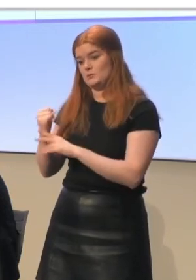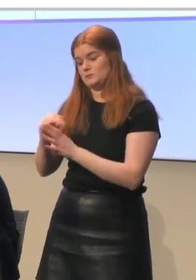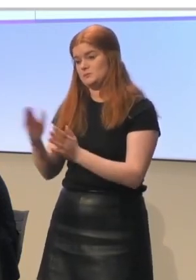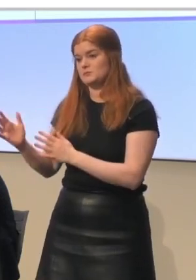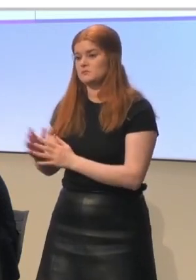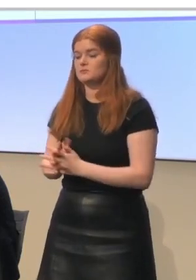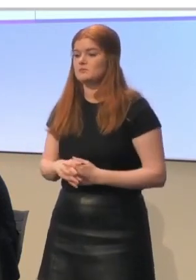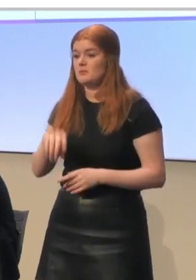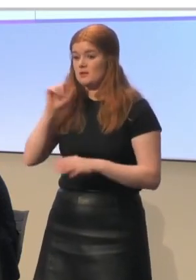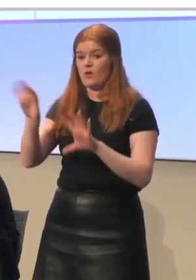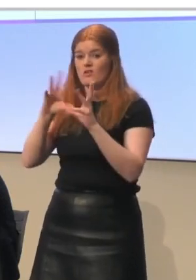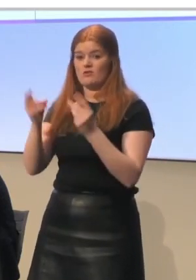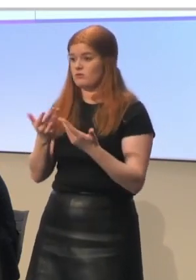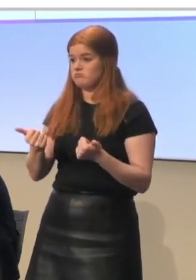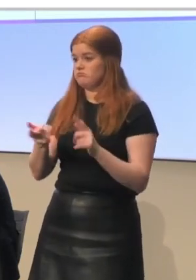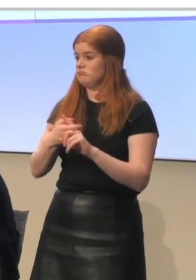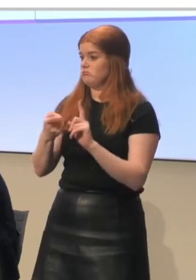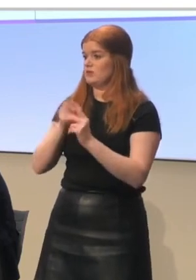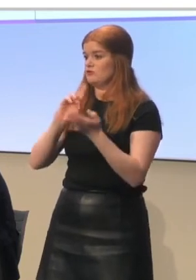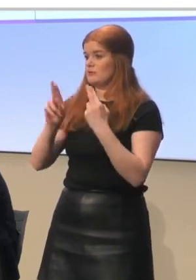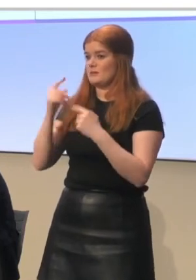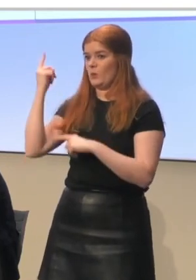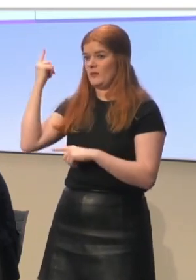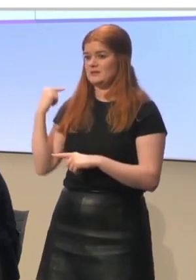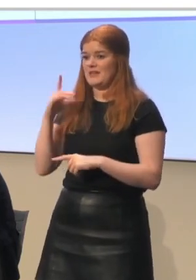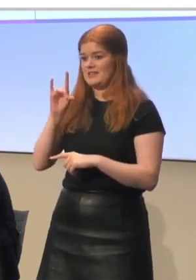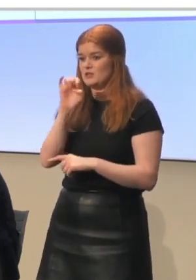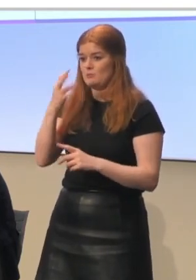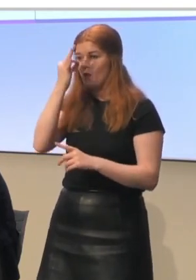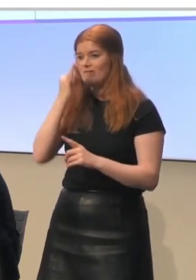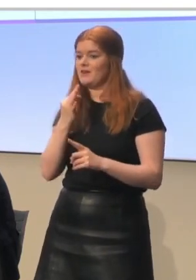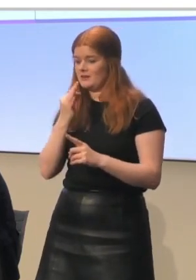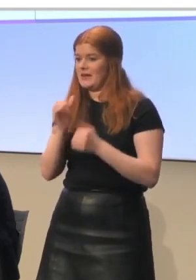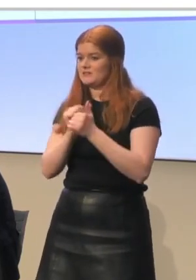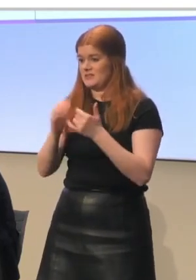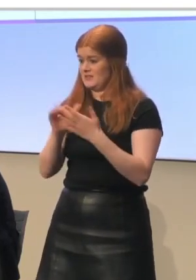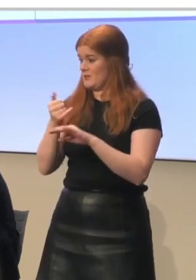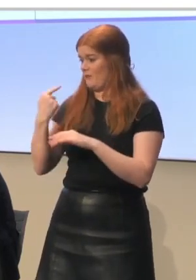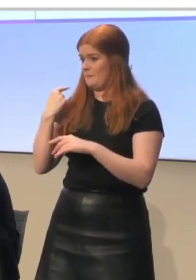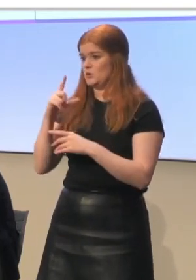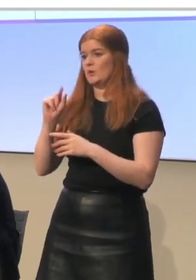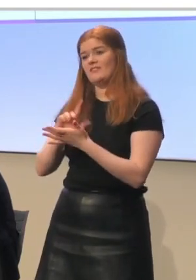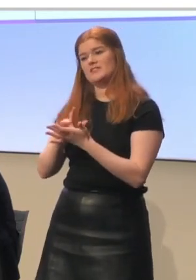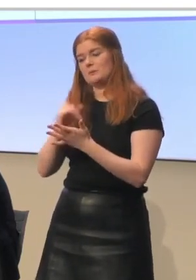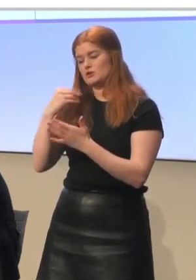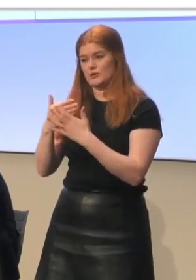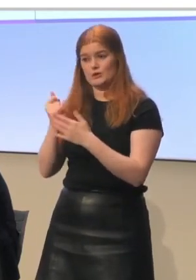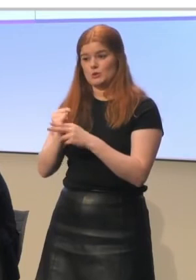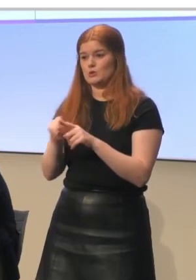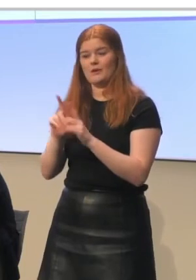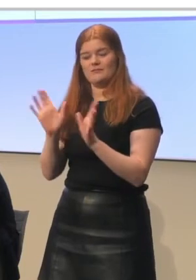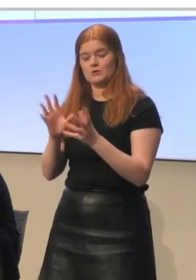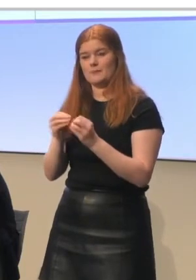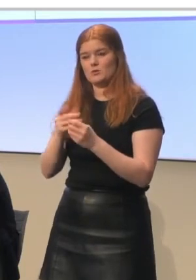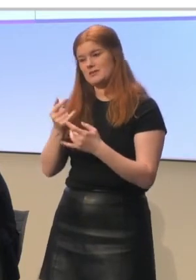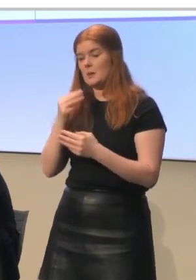So overall, a really kind of positive response on this HSE profiling, which has been in place since 2015, but schools also commented that the